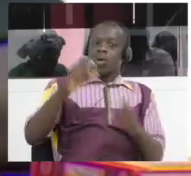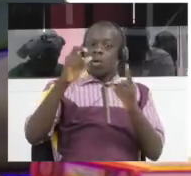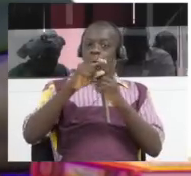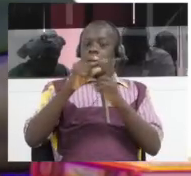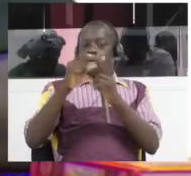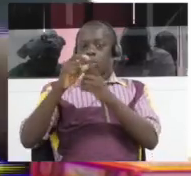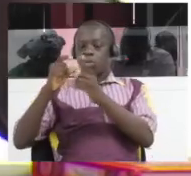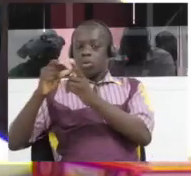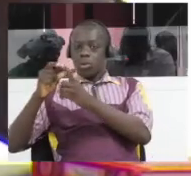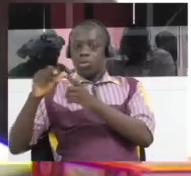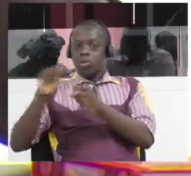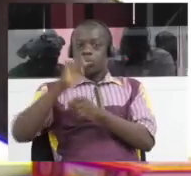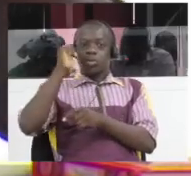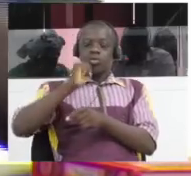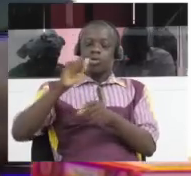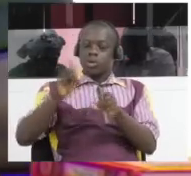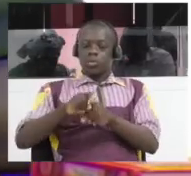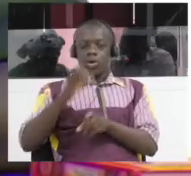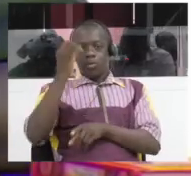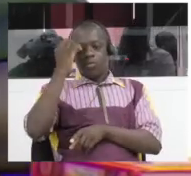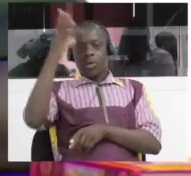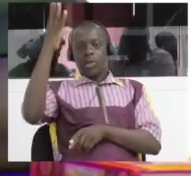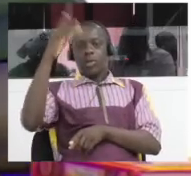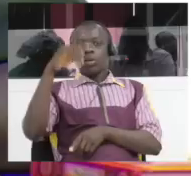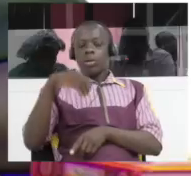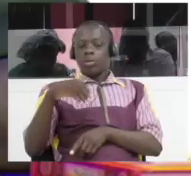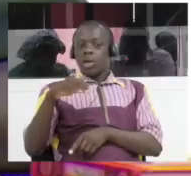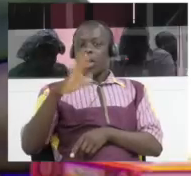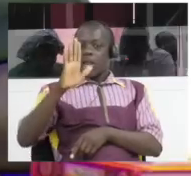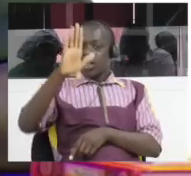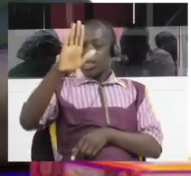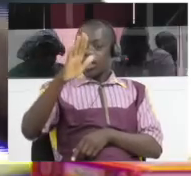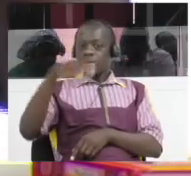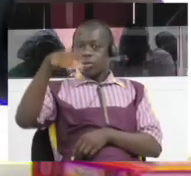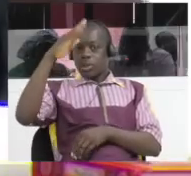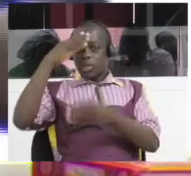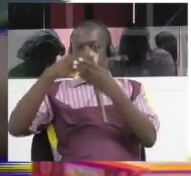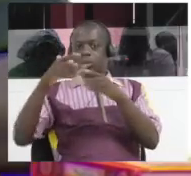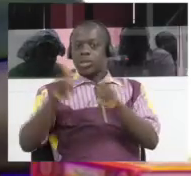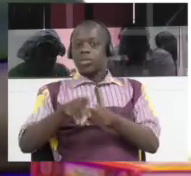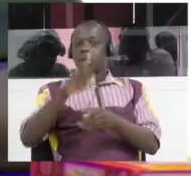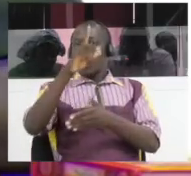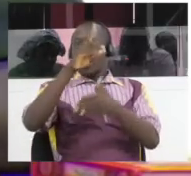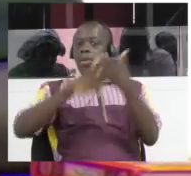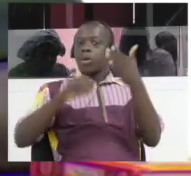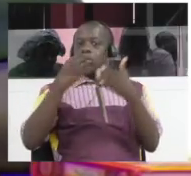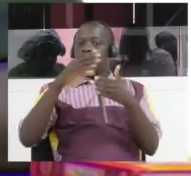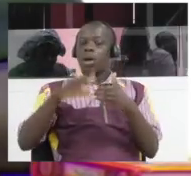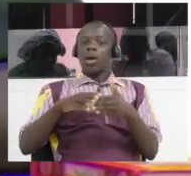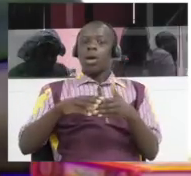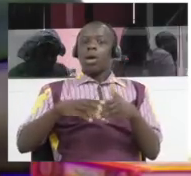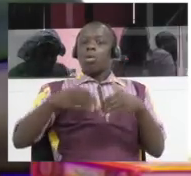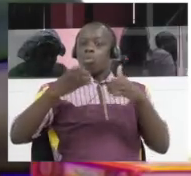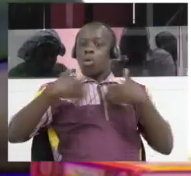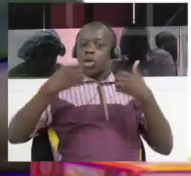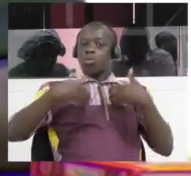any other phrase he may use could have escaped me. But I later learned that, you know, part of what he said was monkey will not walk and